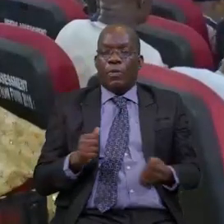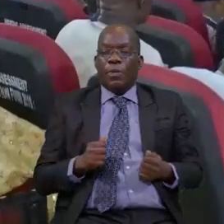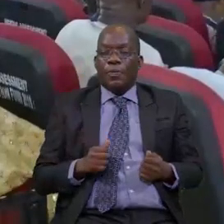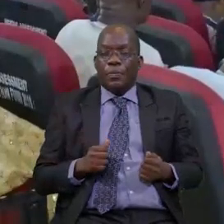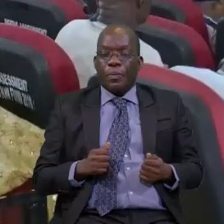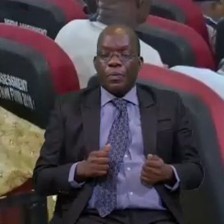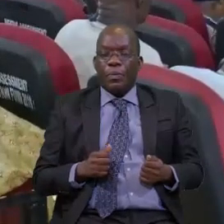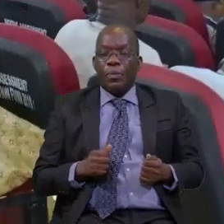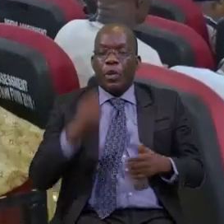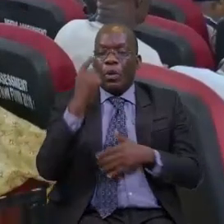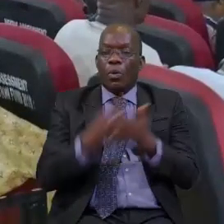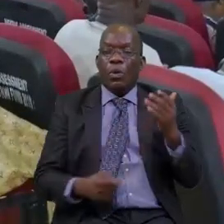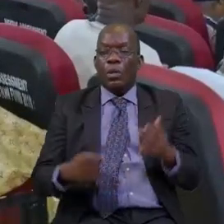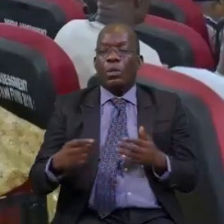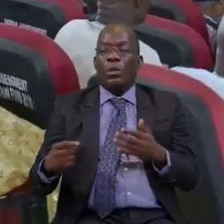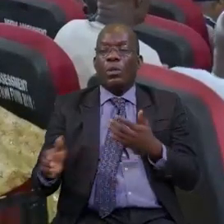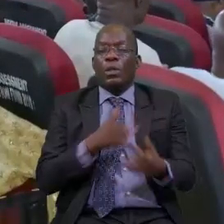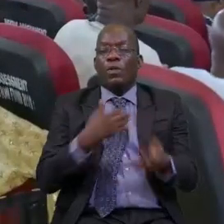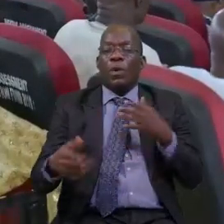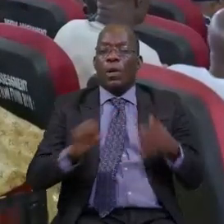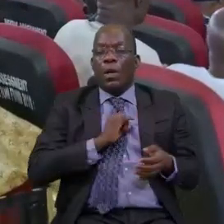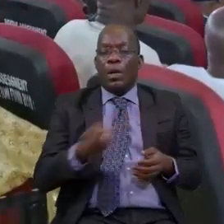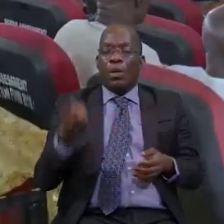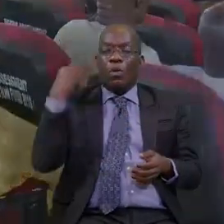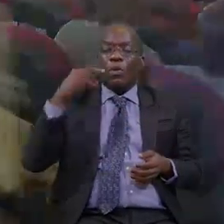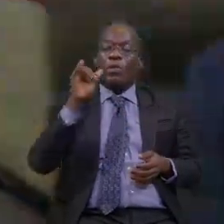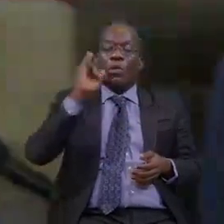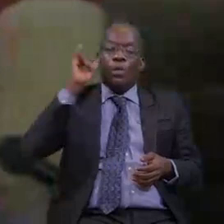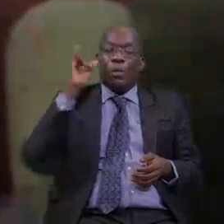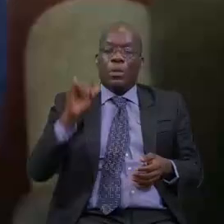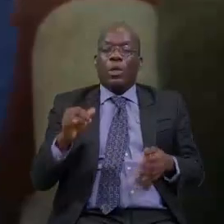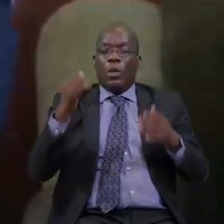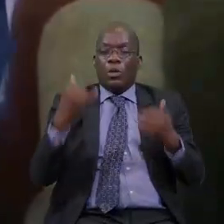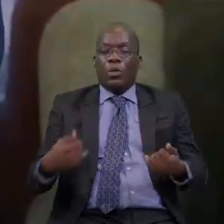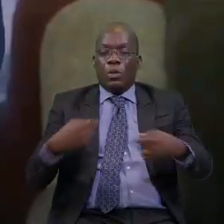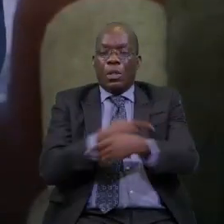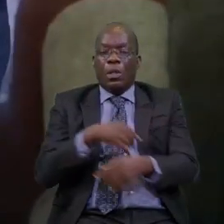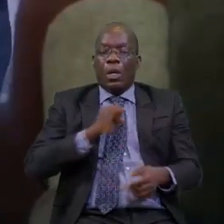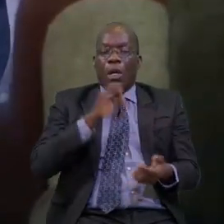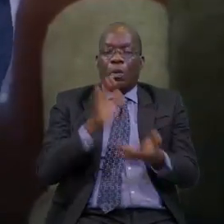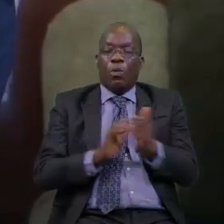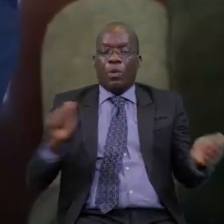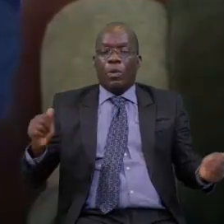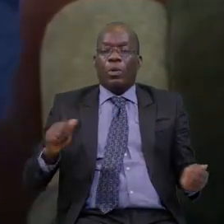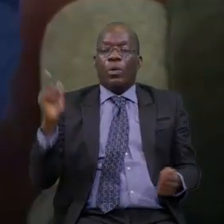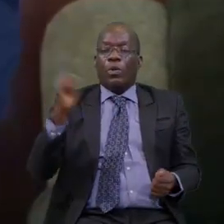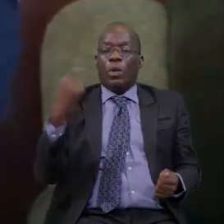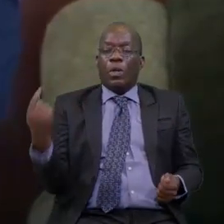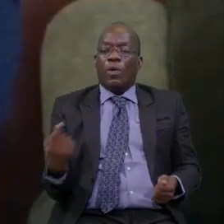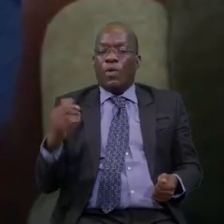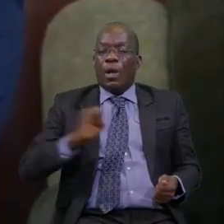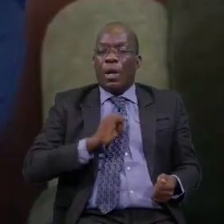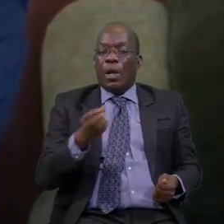Whatever I was yesterday, today, I believe. Wherever I was yesterday,